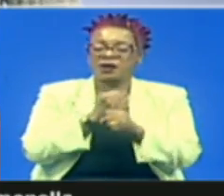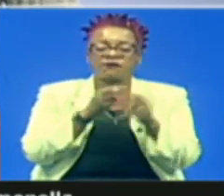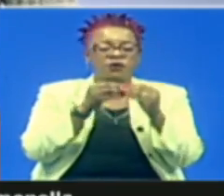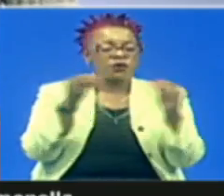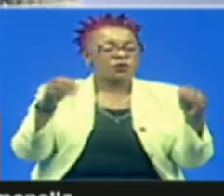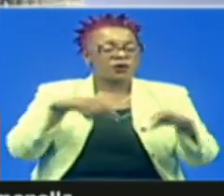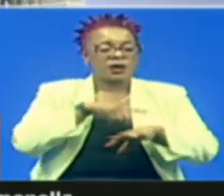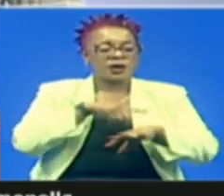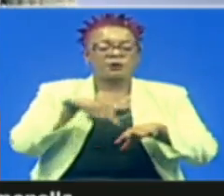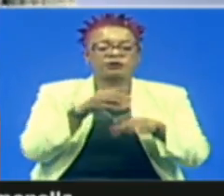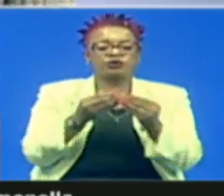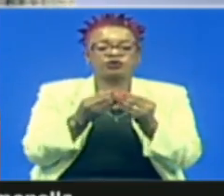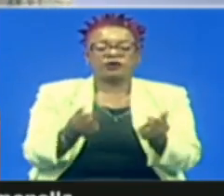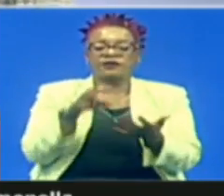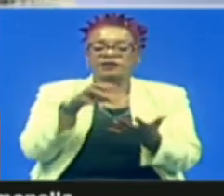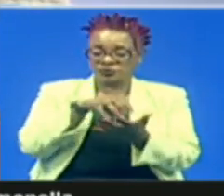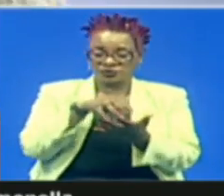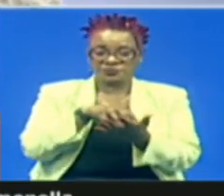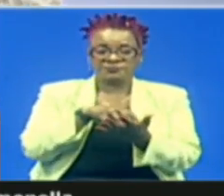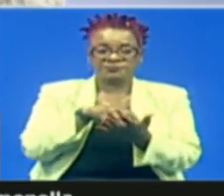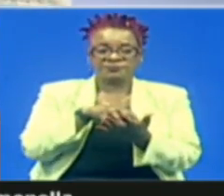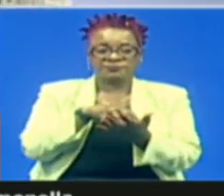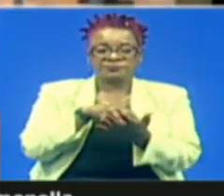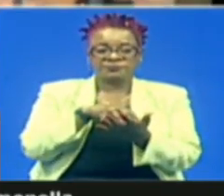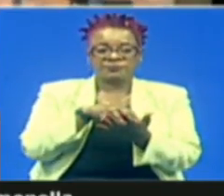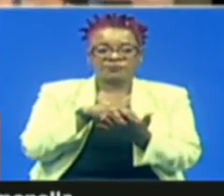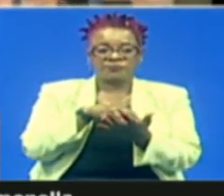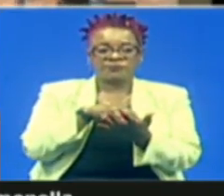the situation. Melito Letengas reports.